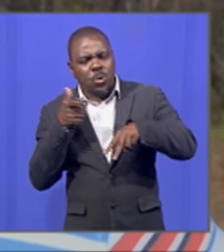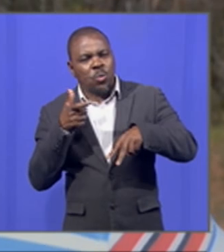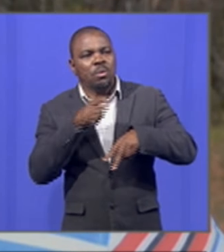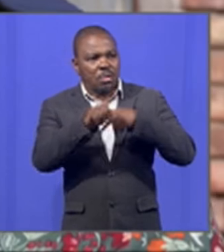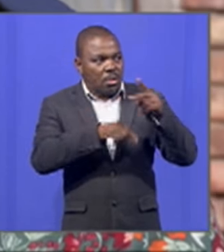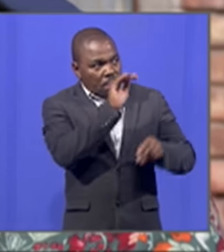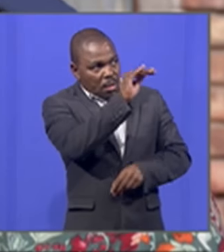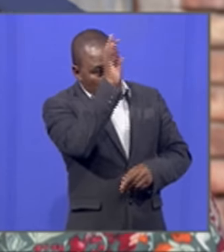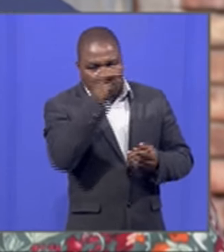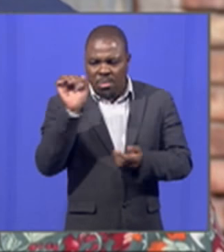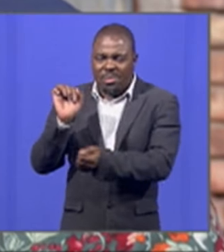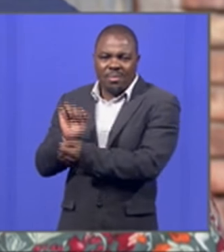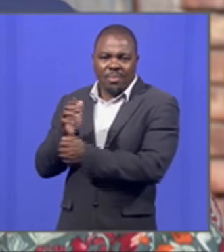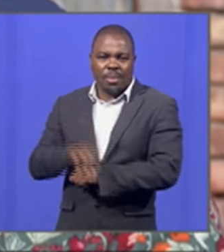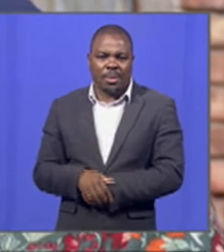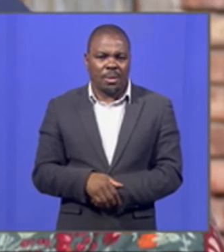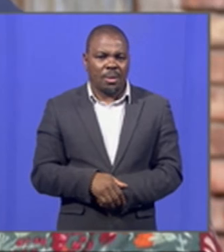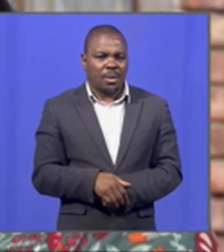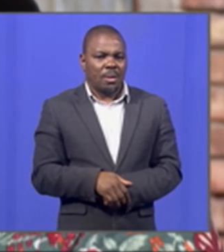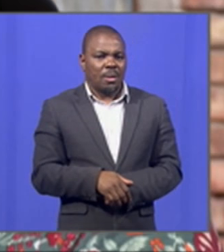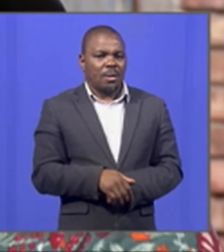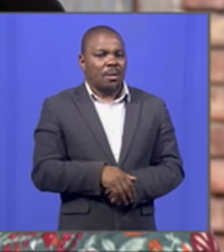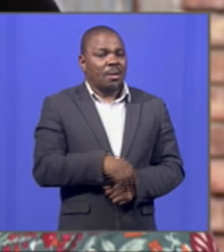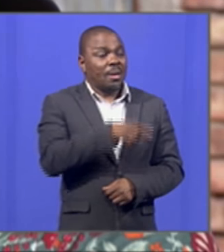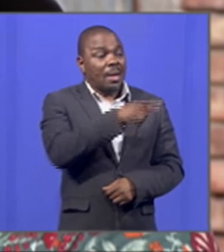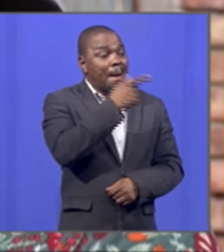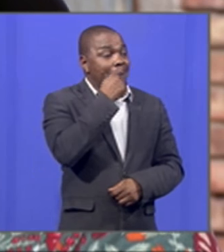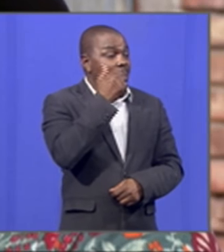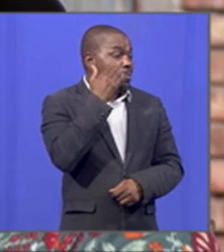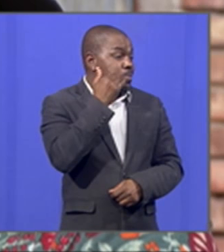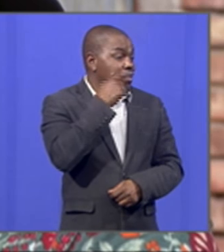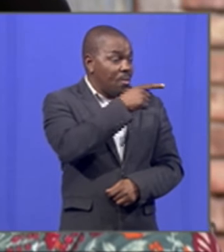can get him there? Can that white man doesn't shoot the warning